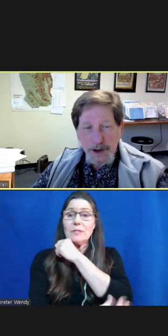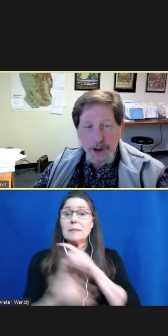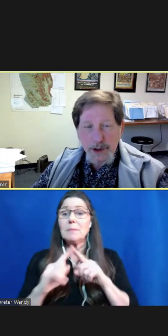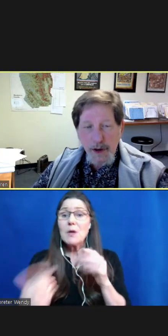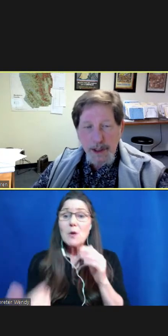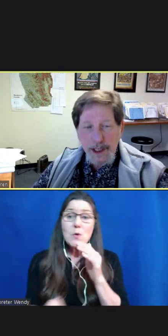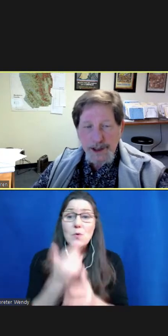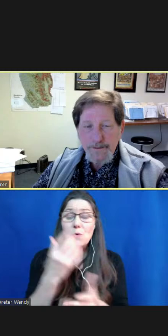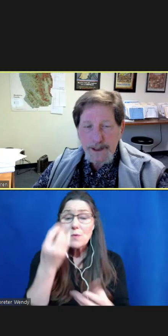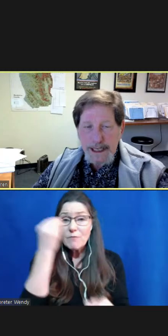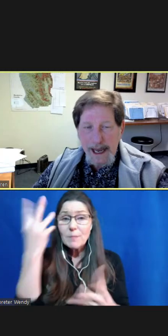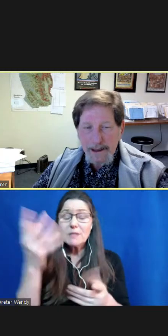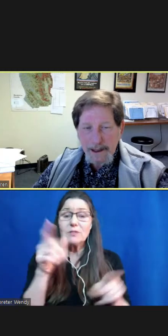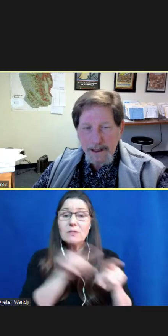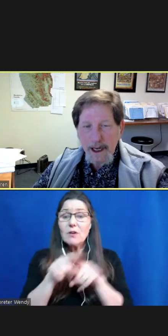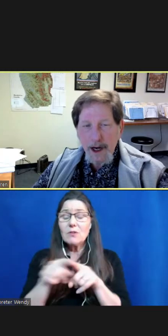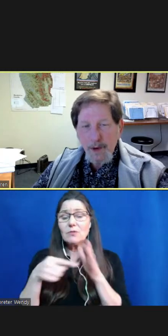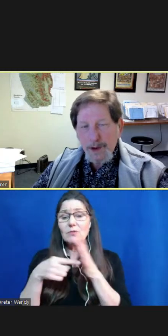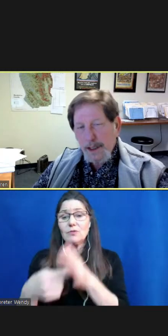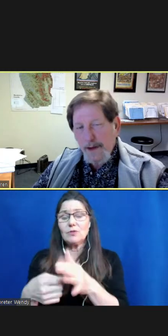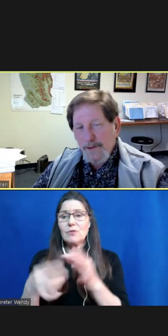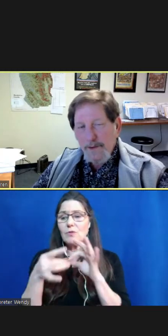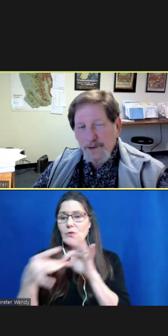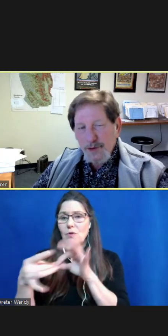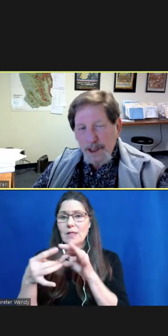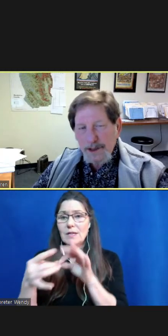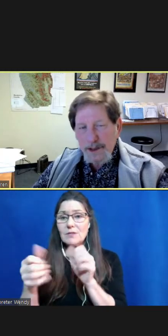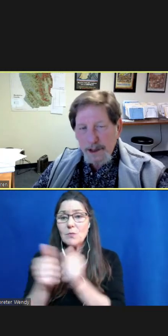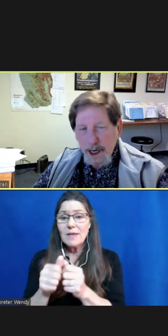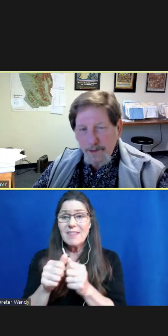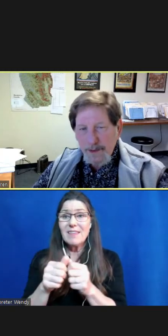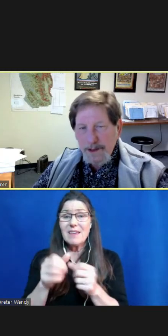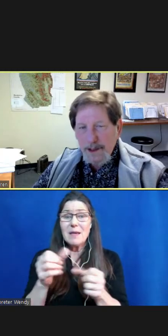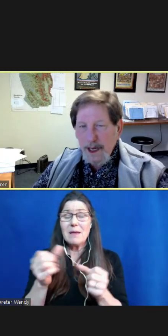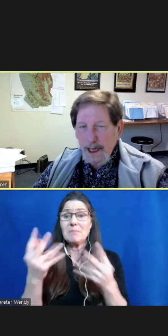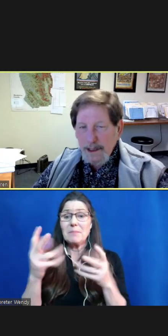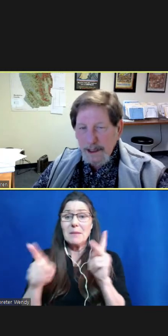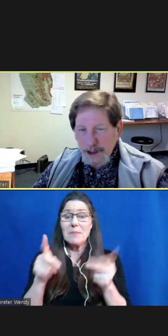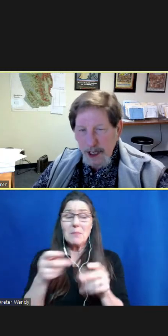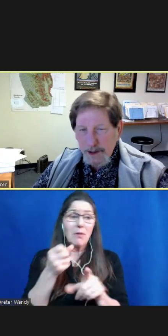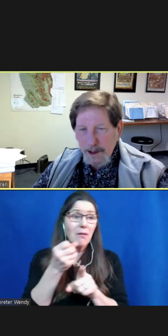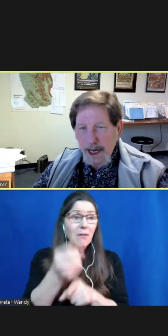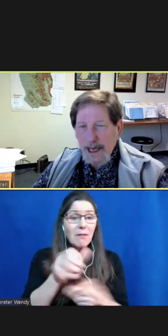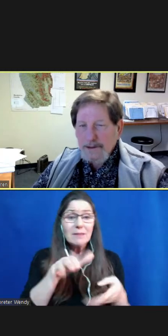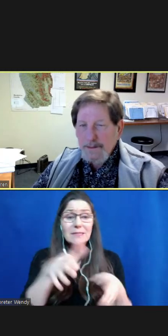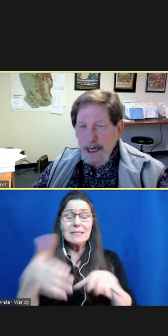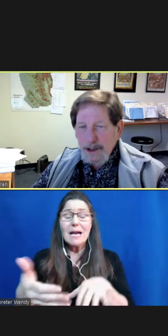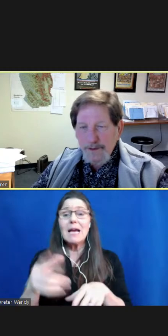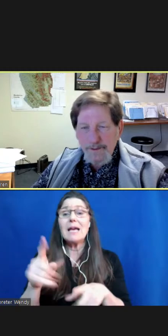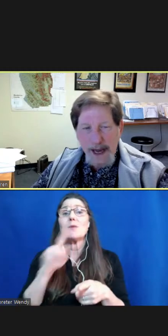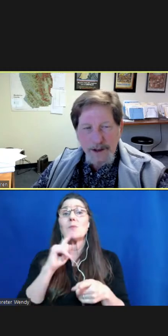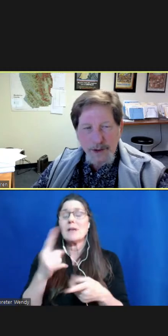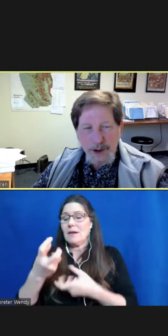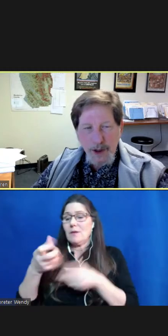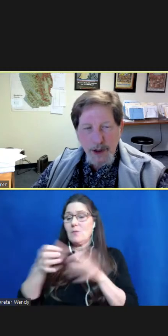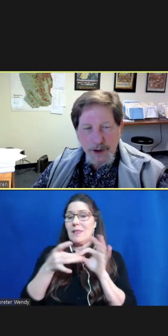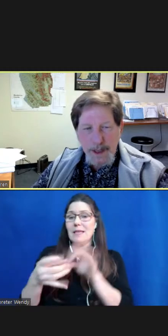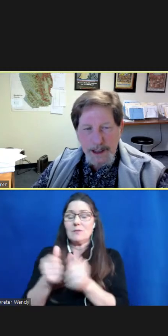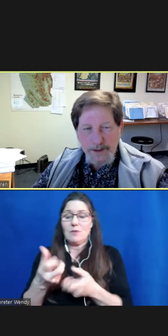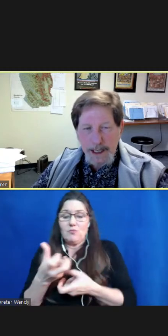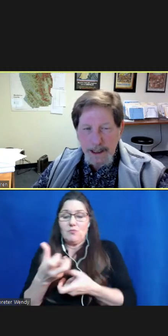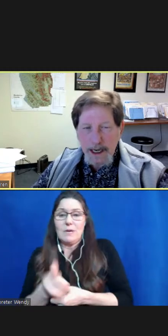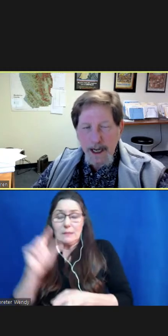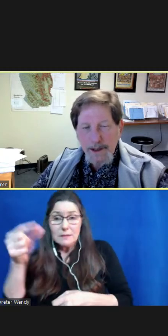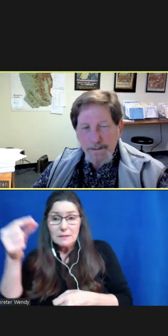also shows a correlation of fatality with a level of trust in government and in each other as major factors, which also